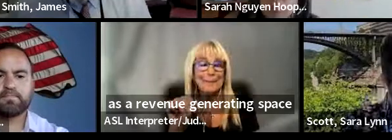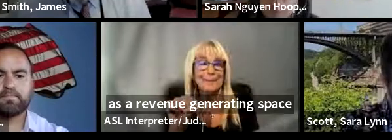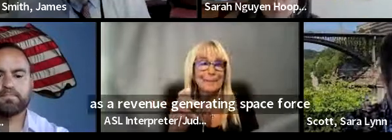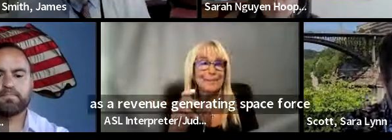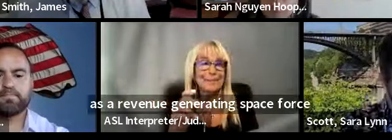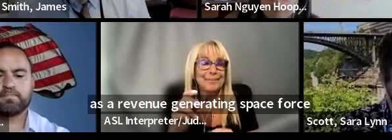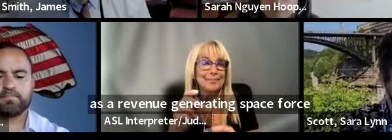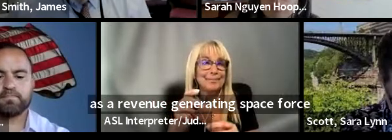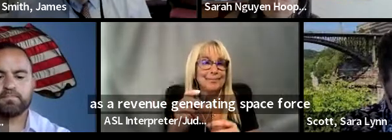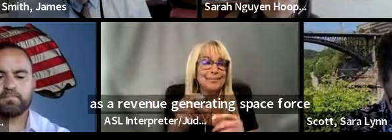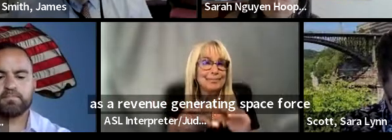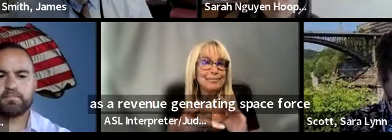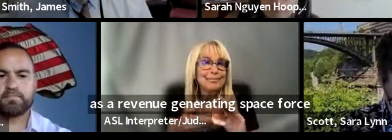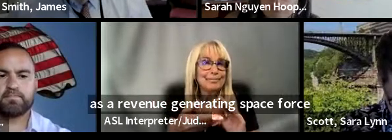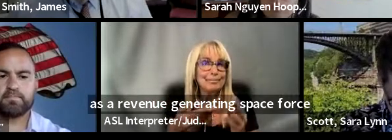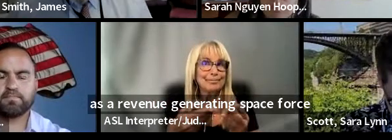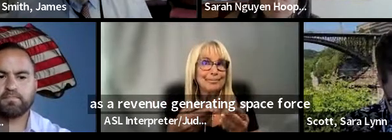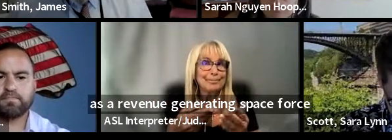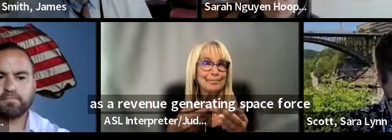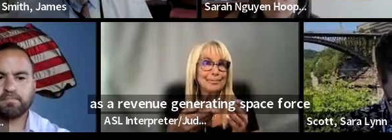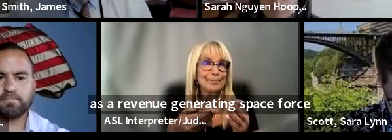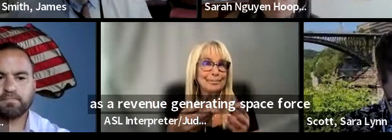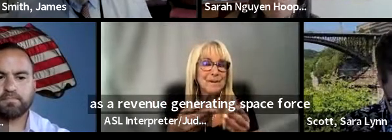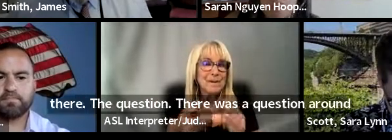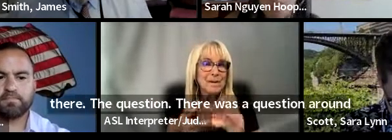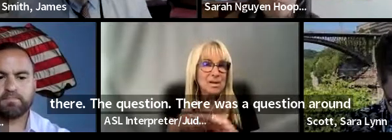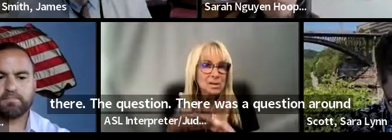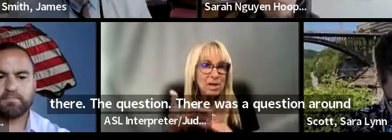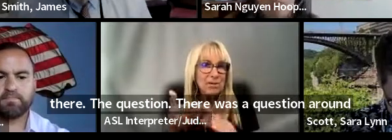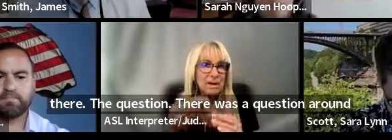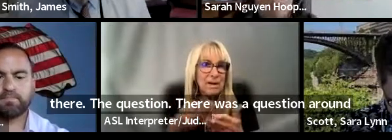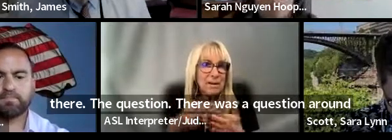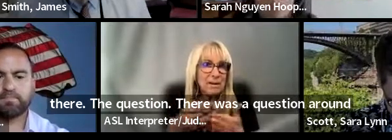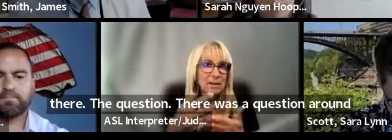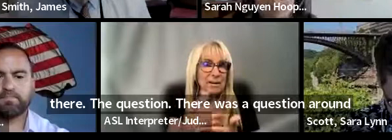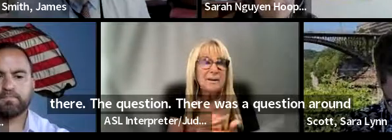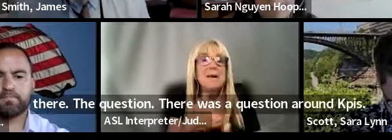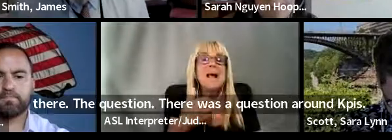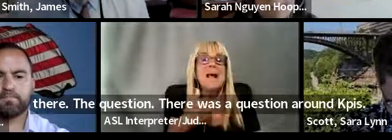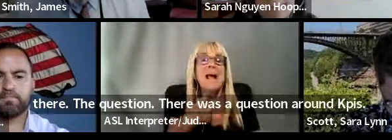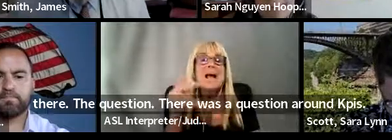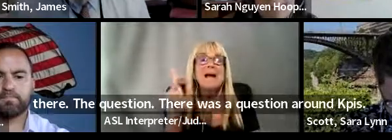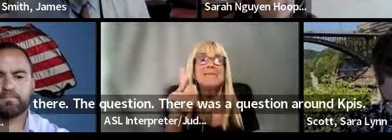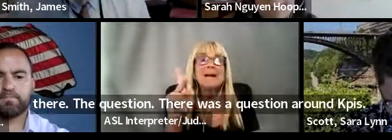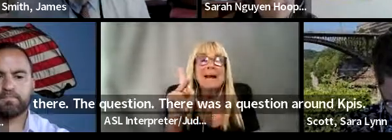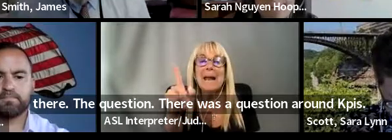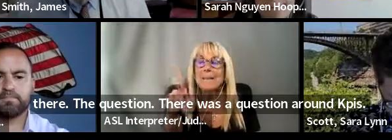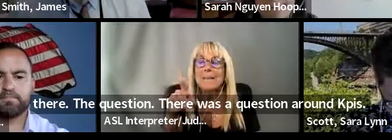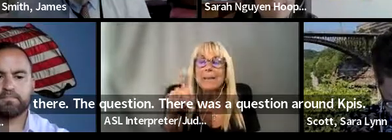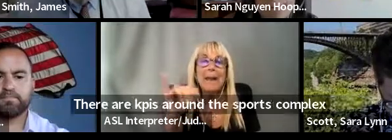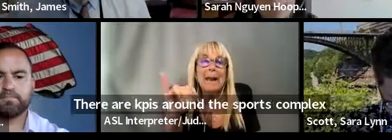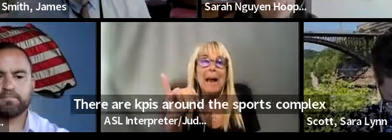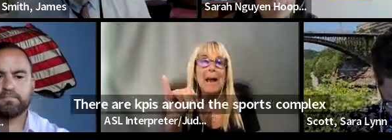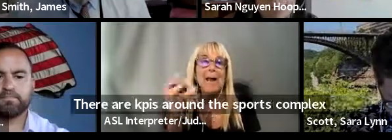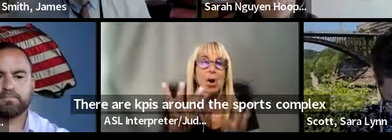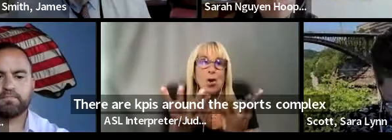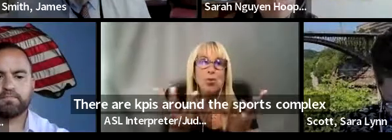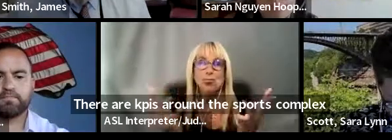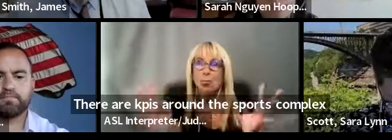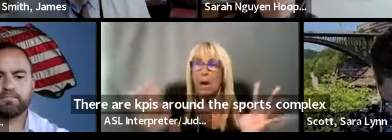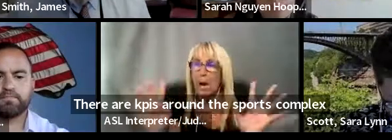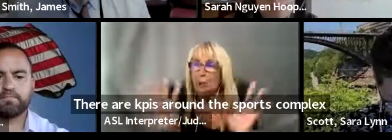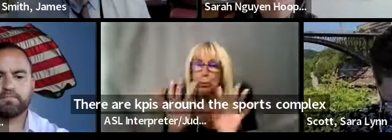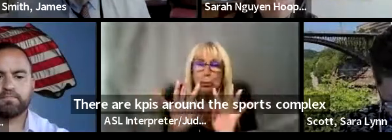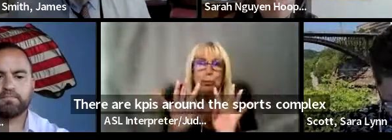There was a question around KPIs. There are KPIs around the sports complex. And if you looked